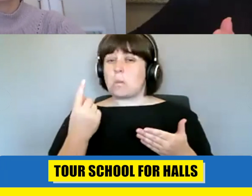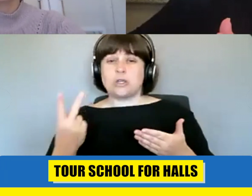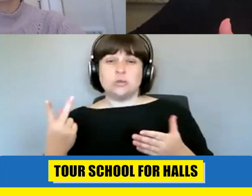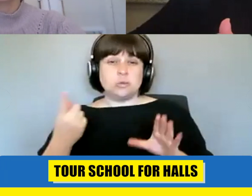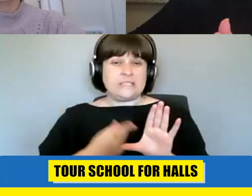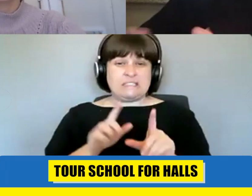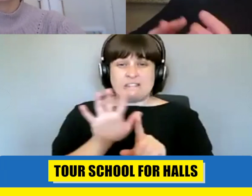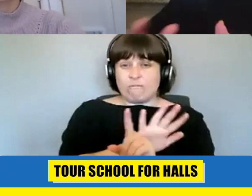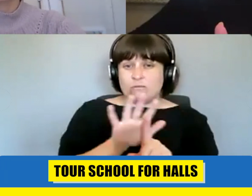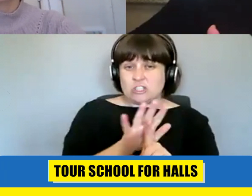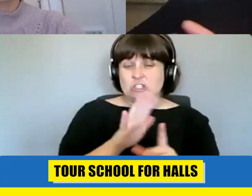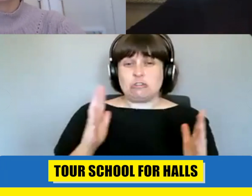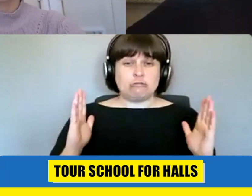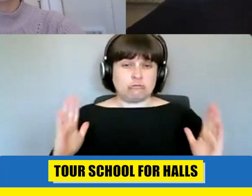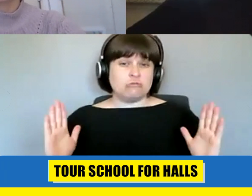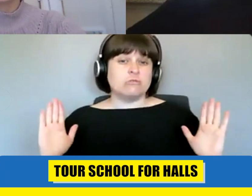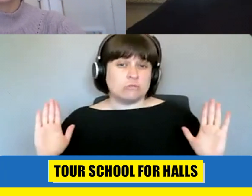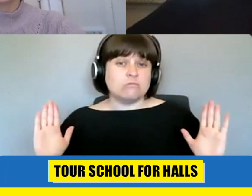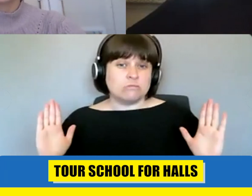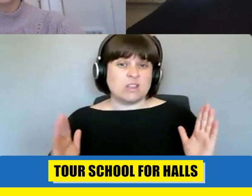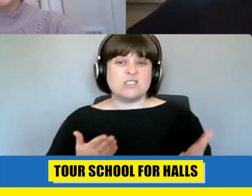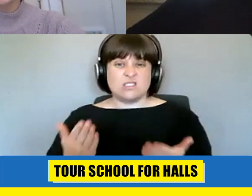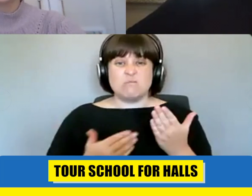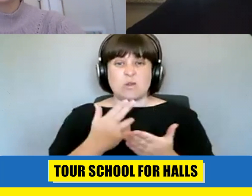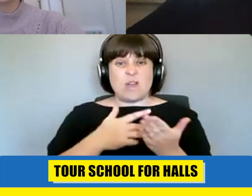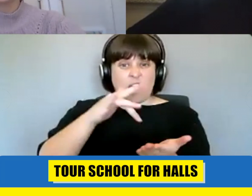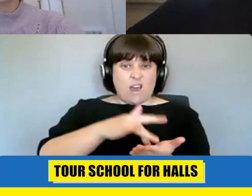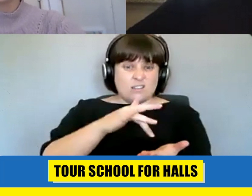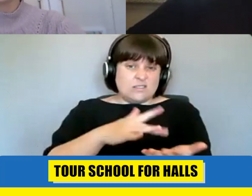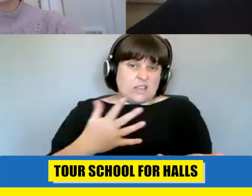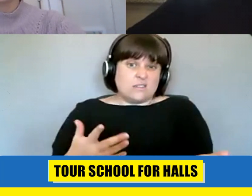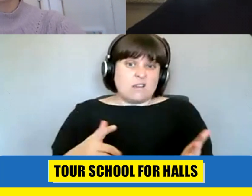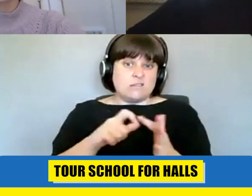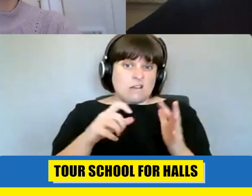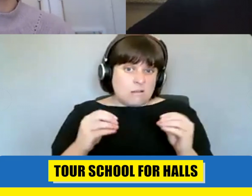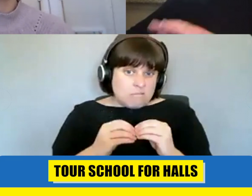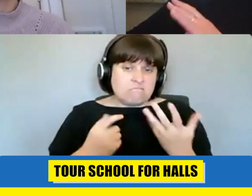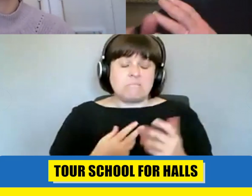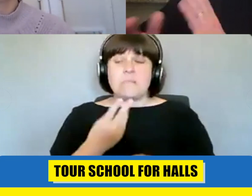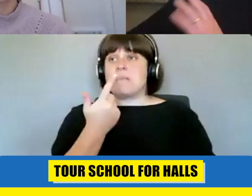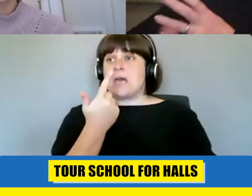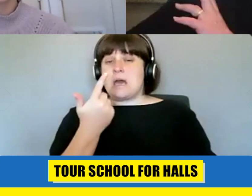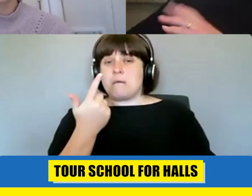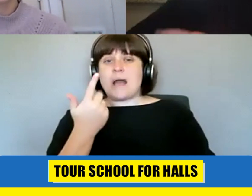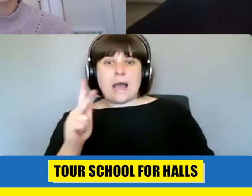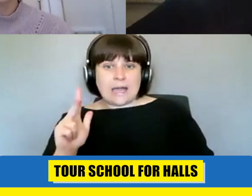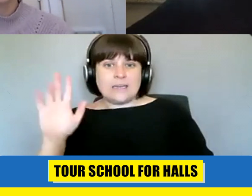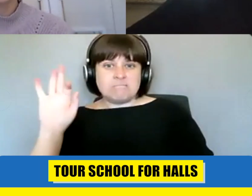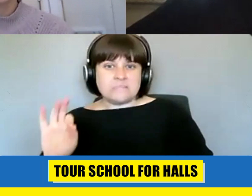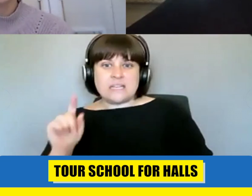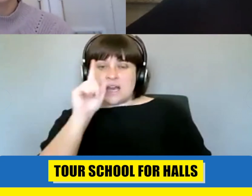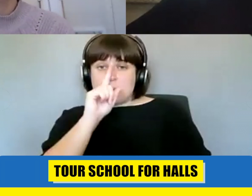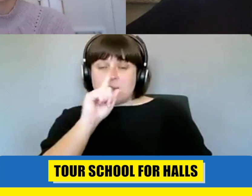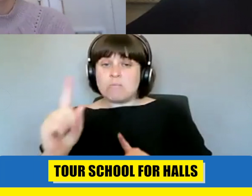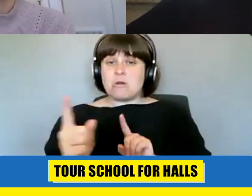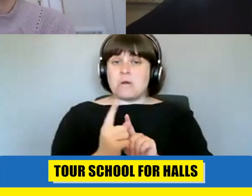average, performing arts centres database. 80% of people will probably only come once every, on average, it was 18